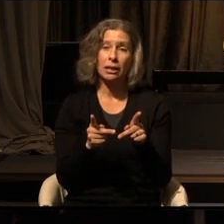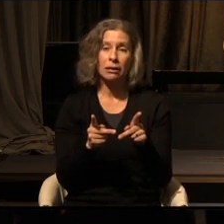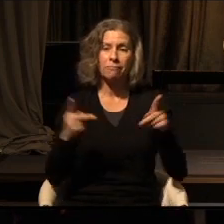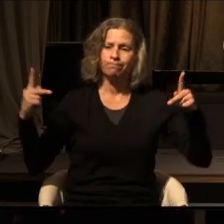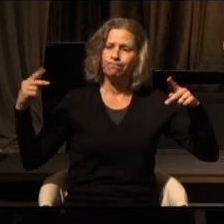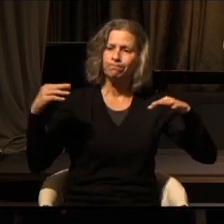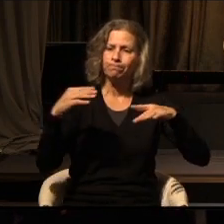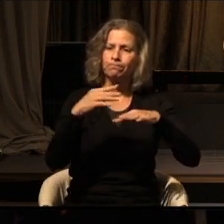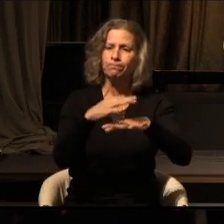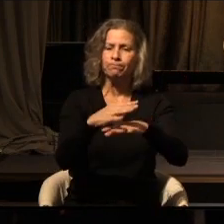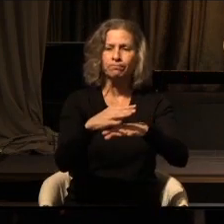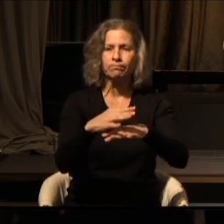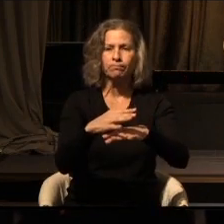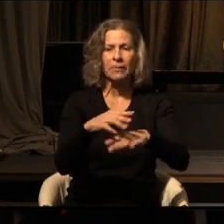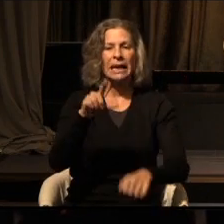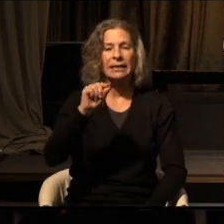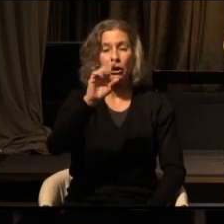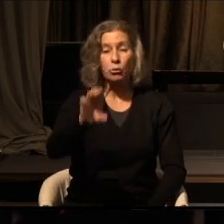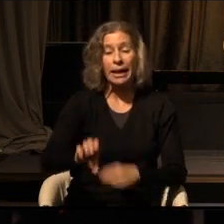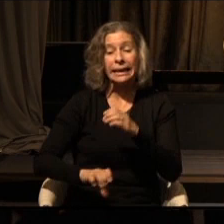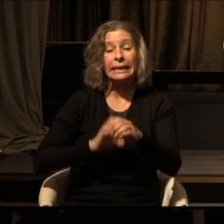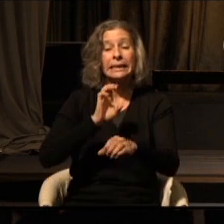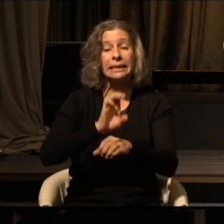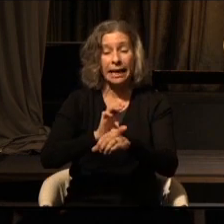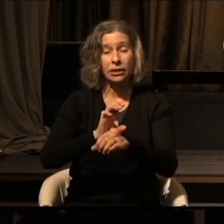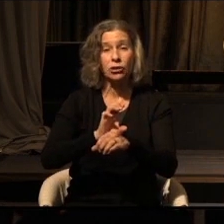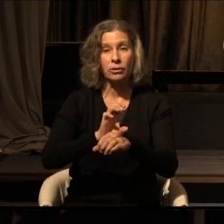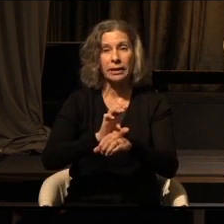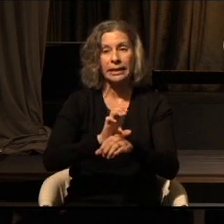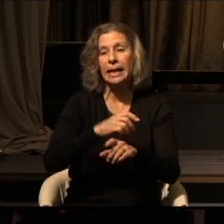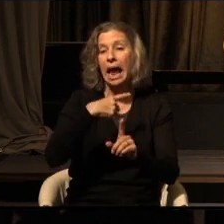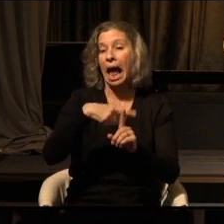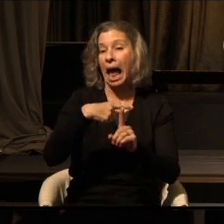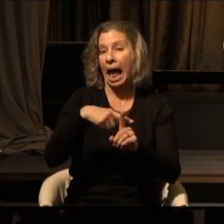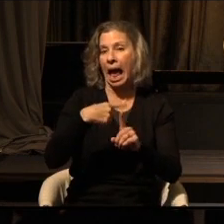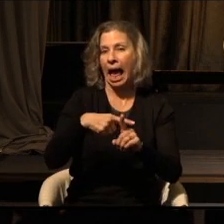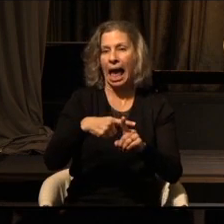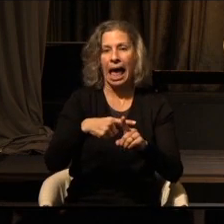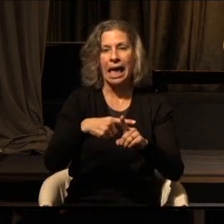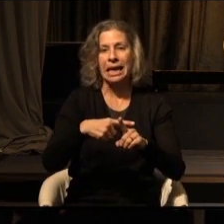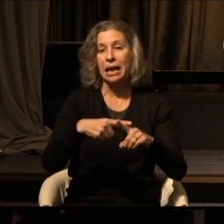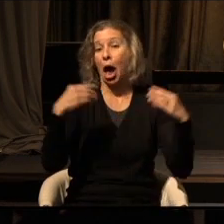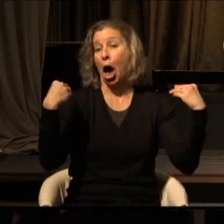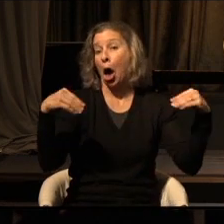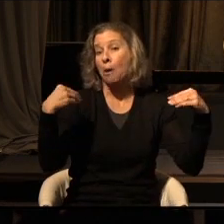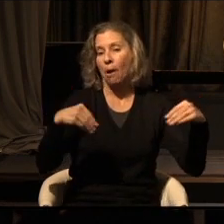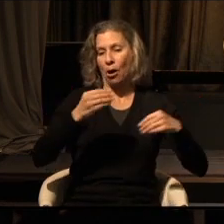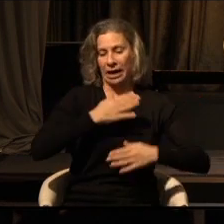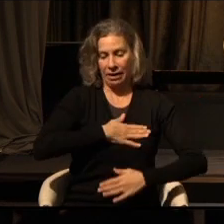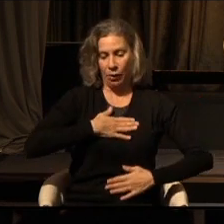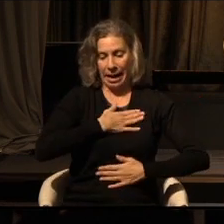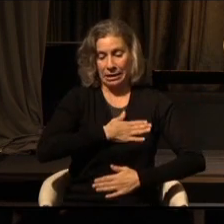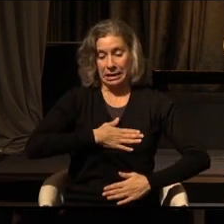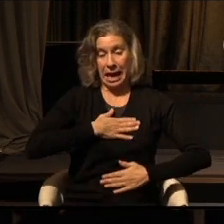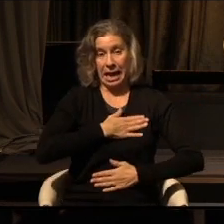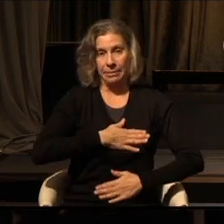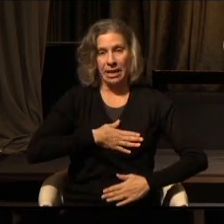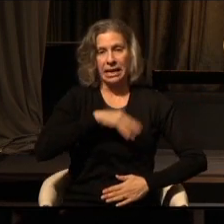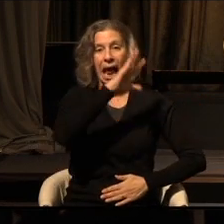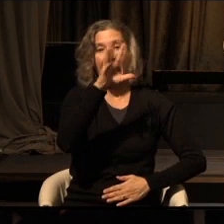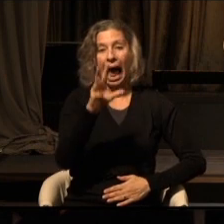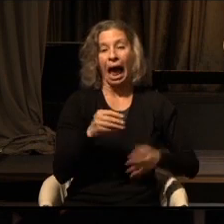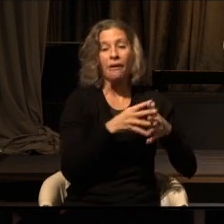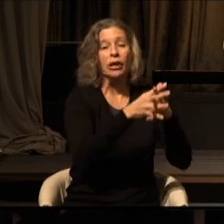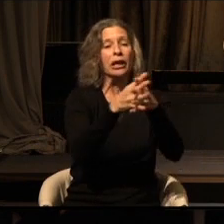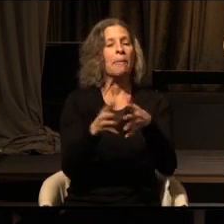migration in the early 20th century and an emerging market for entertainment, African-Americans were allowed to perform on the stage